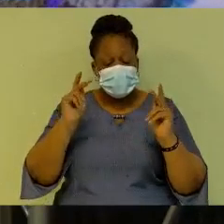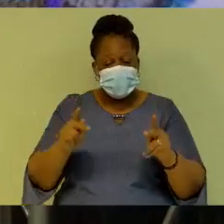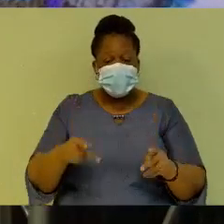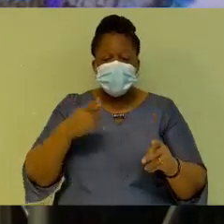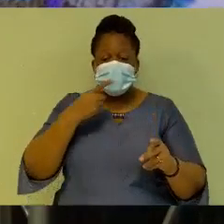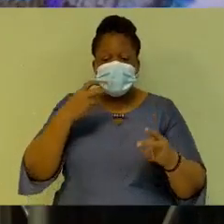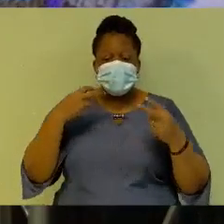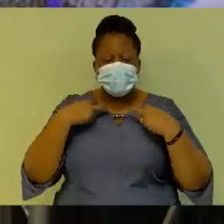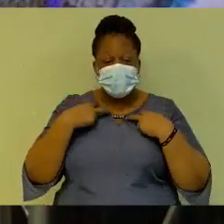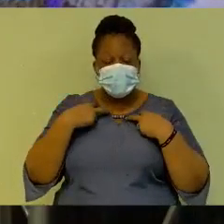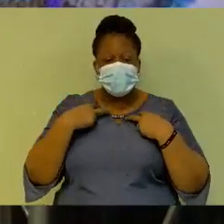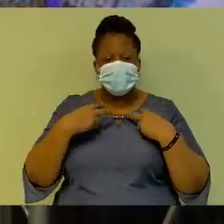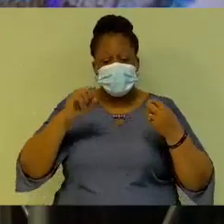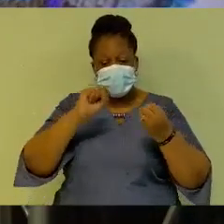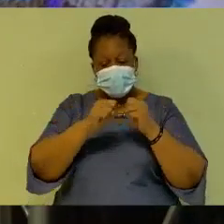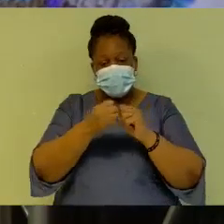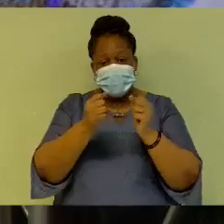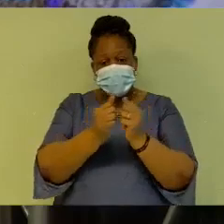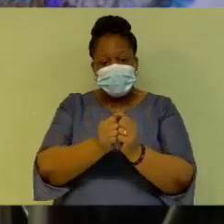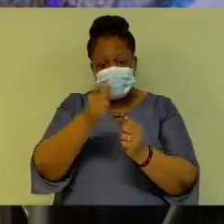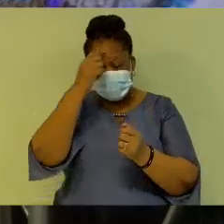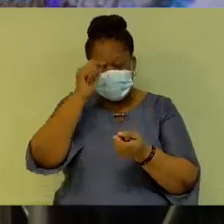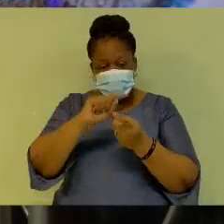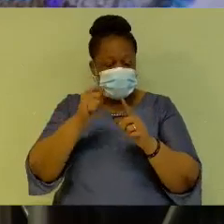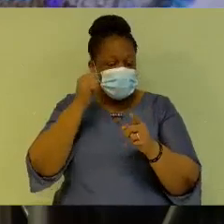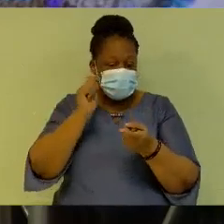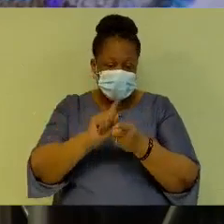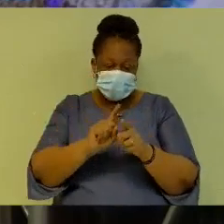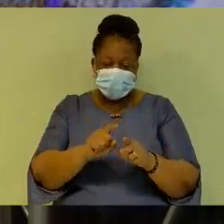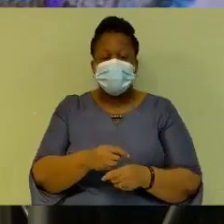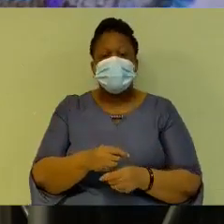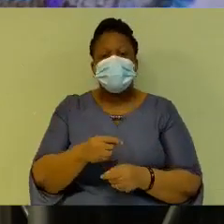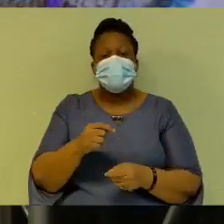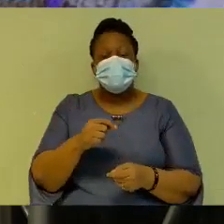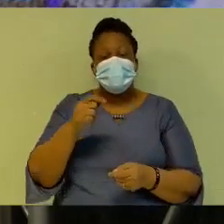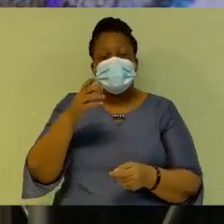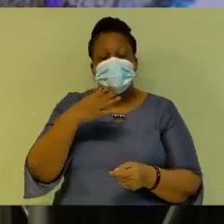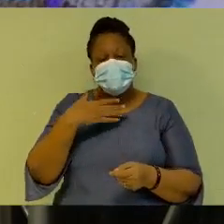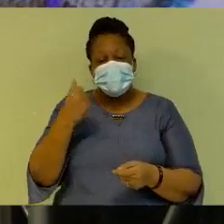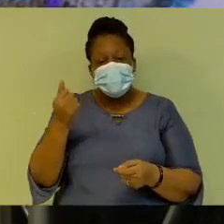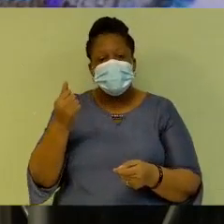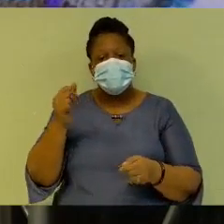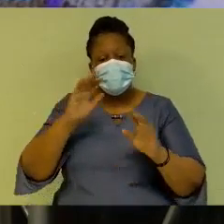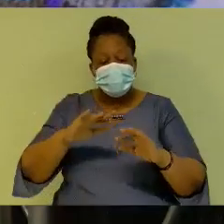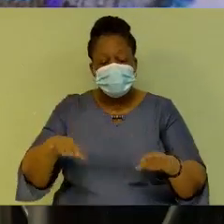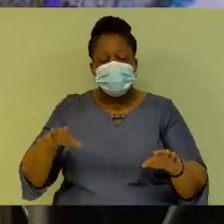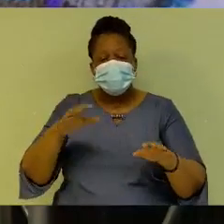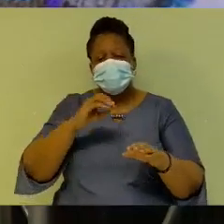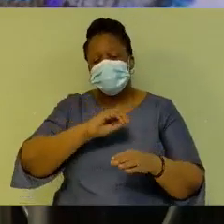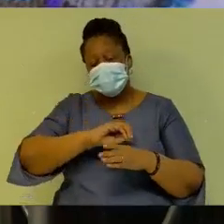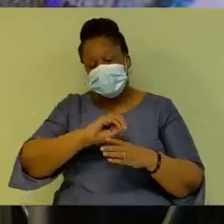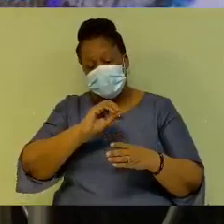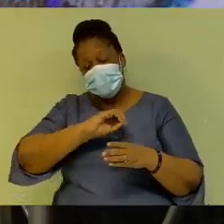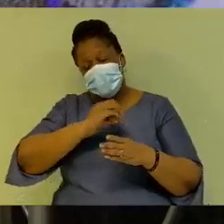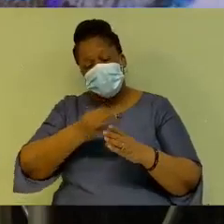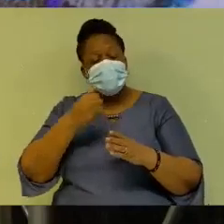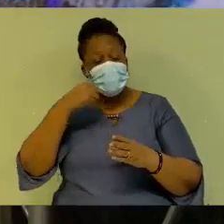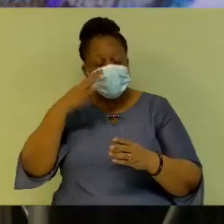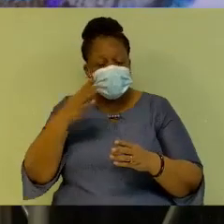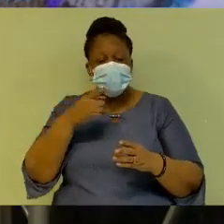Response Protocol in consultation with key stakeholders, including the private and public sector, NGOs,